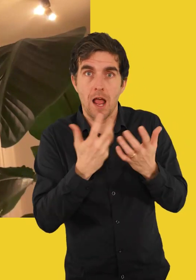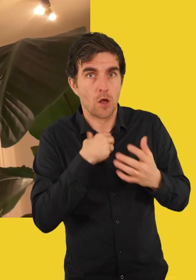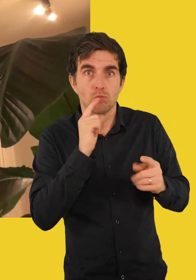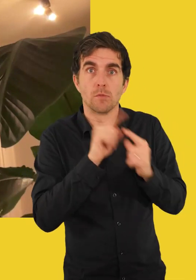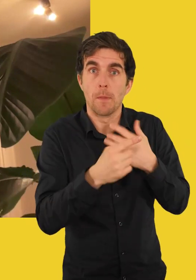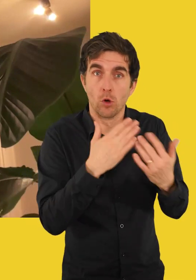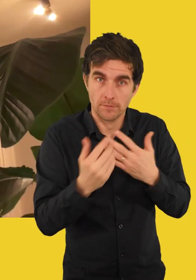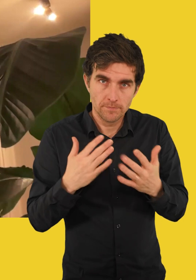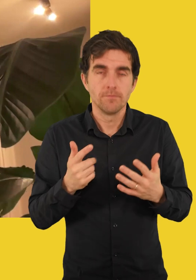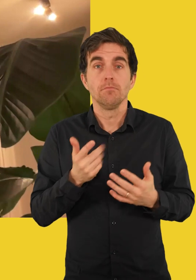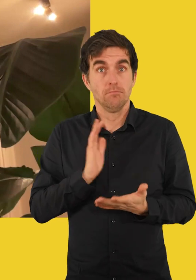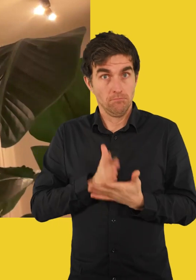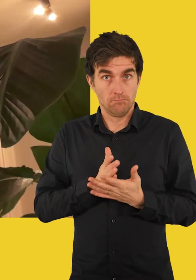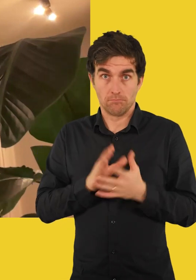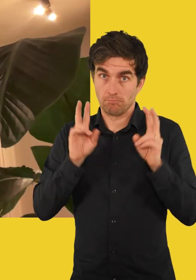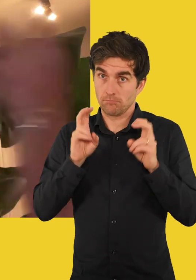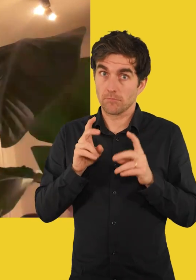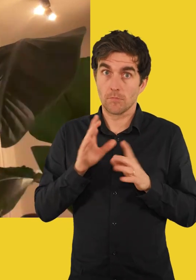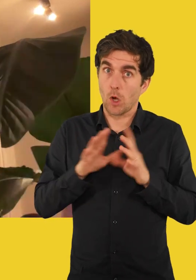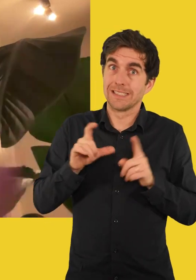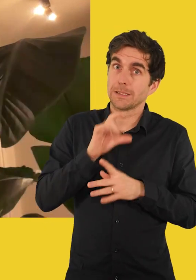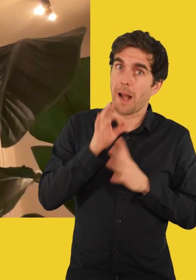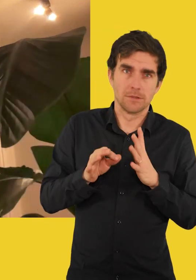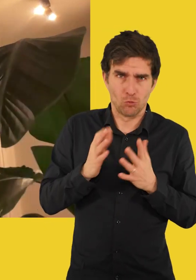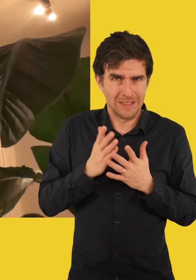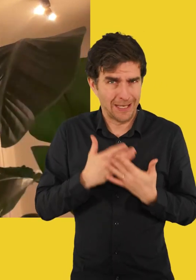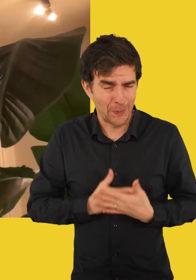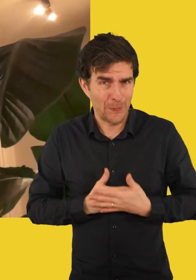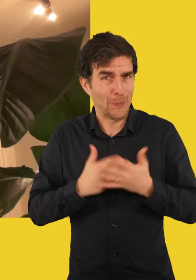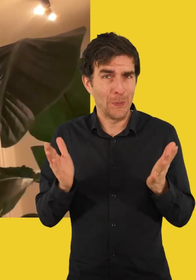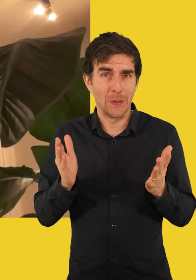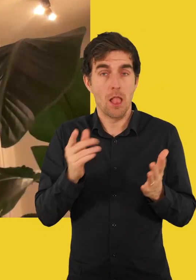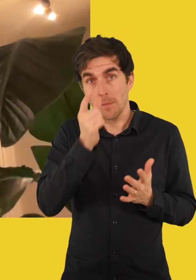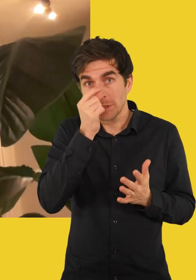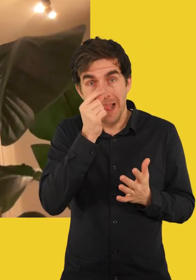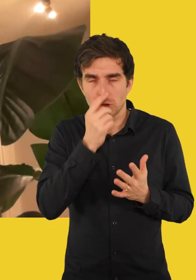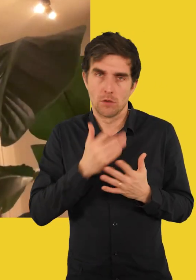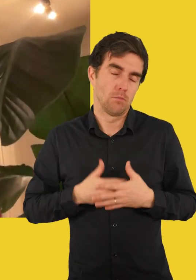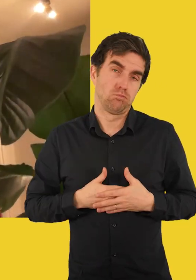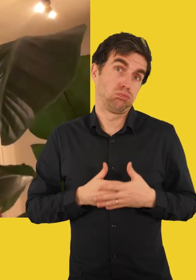are actually not disability inclusive by design. So the possibilities are endless.